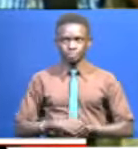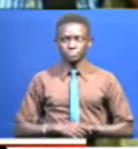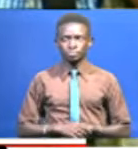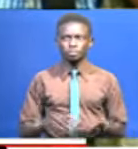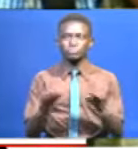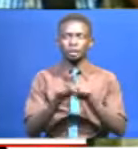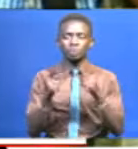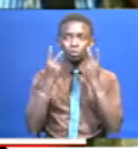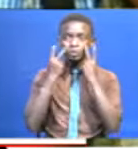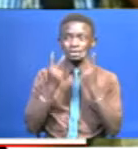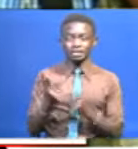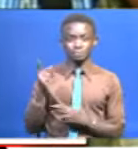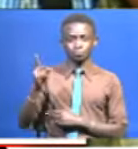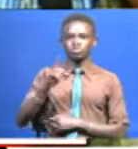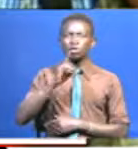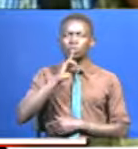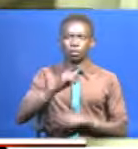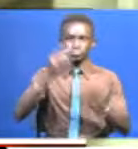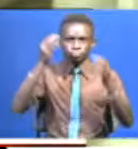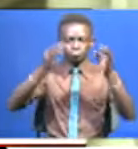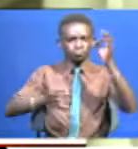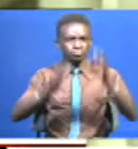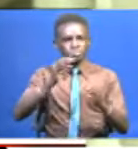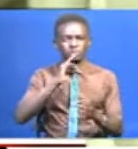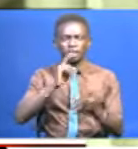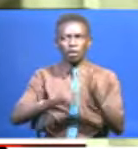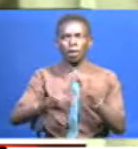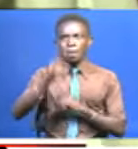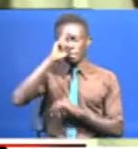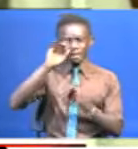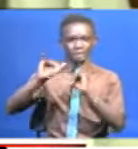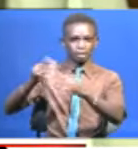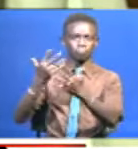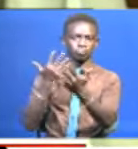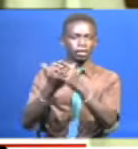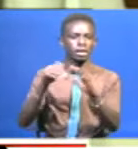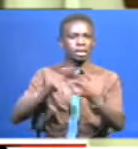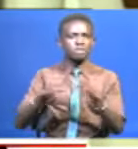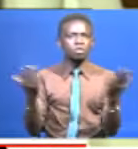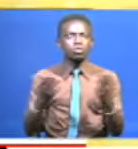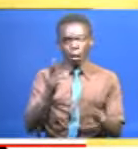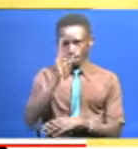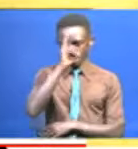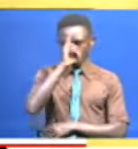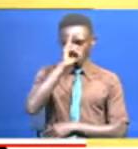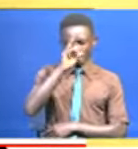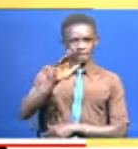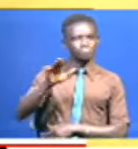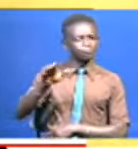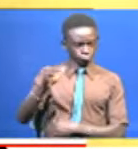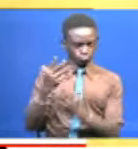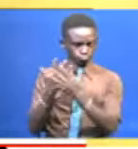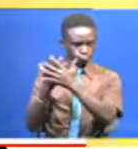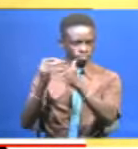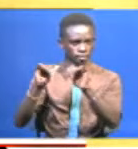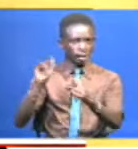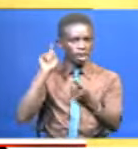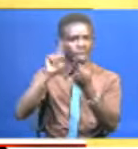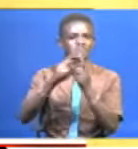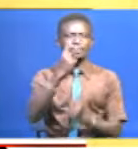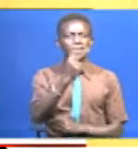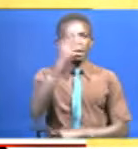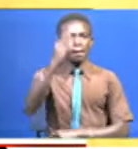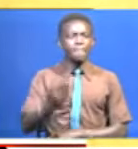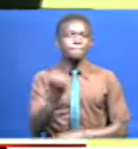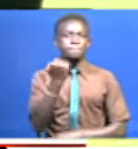that the accused stays in police custody at the Port Police until Tuesday, 2nd of May, when he shall give further